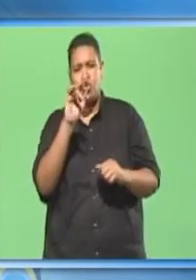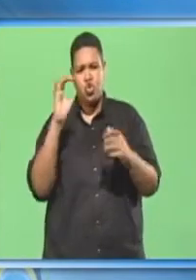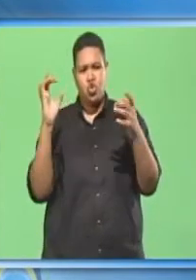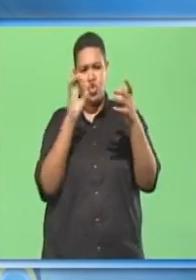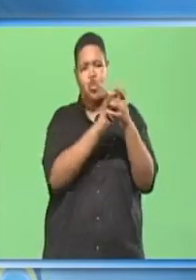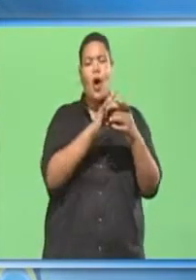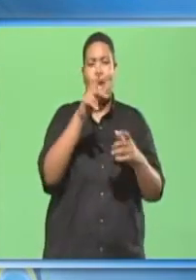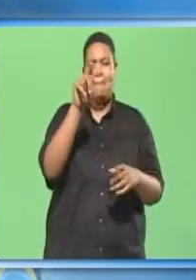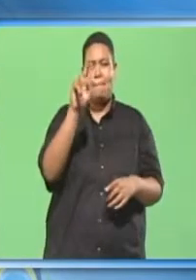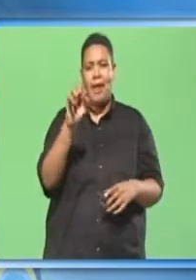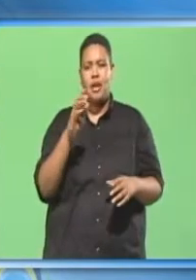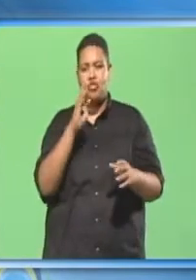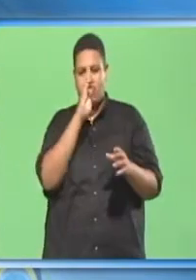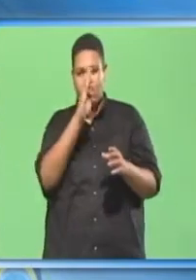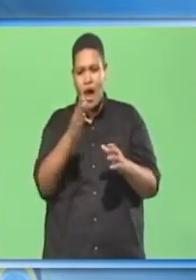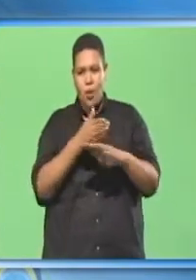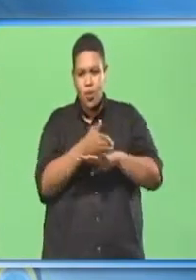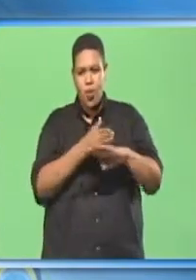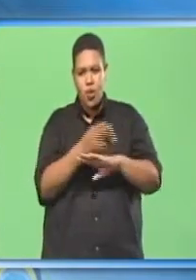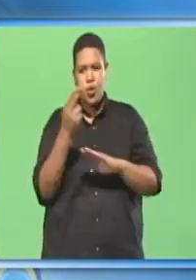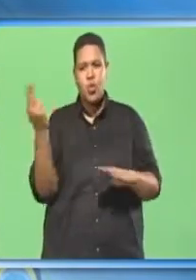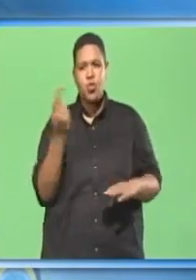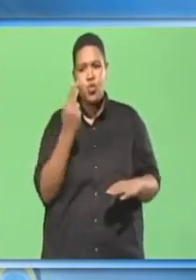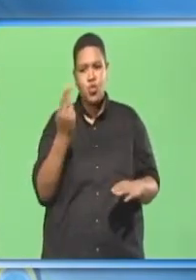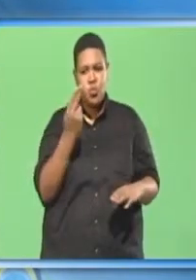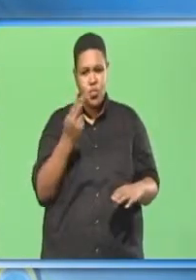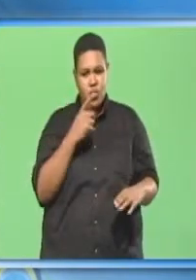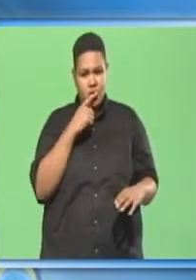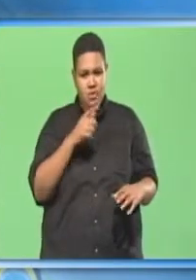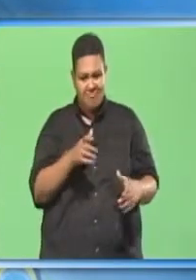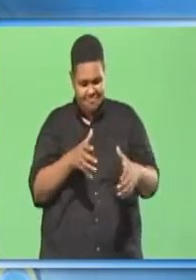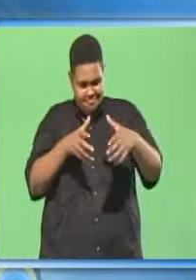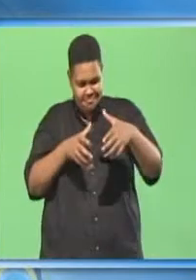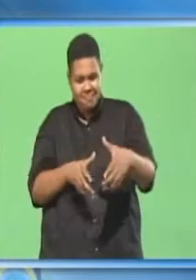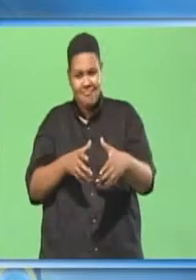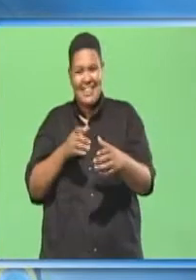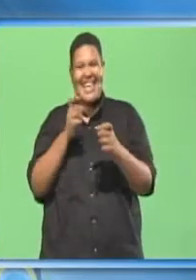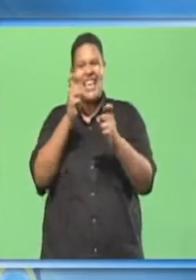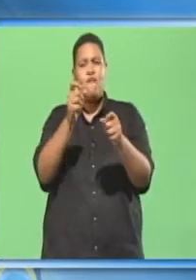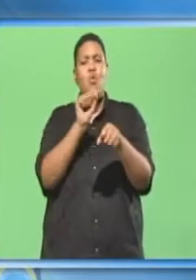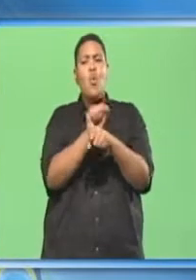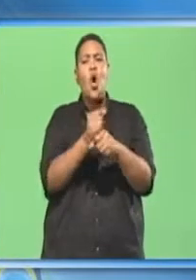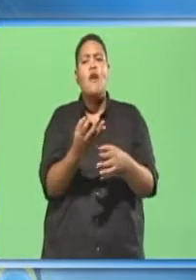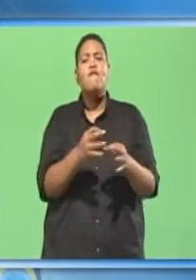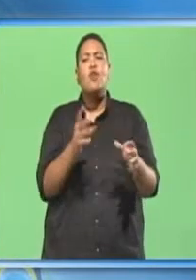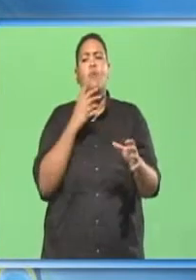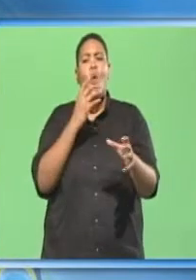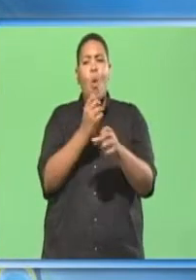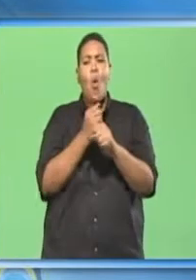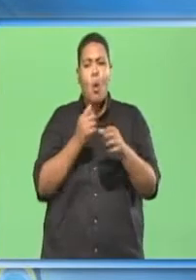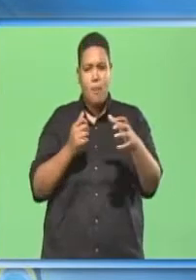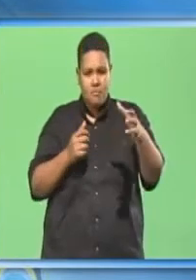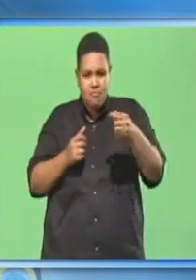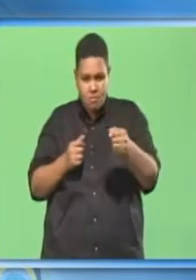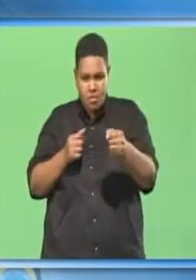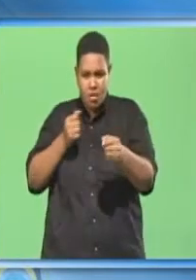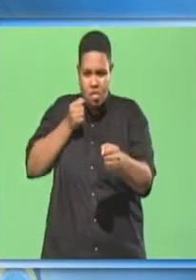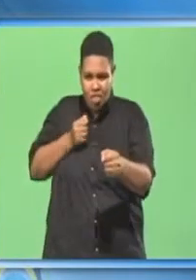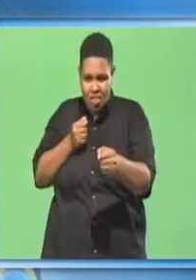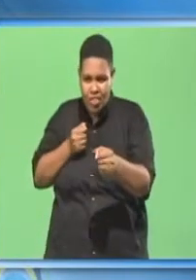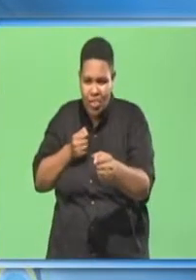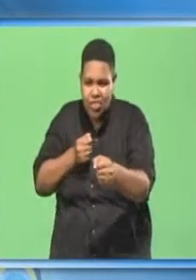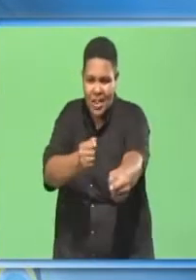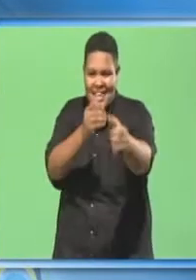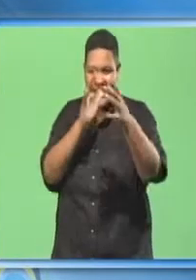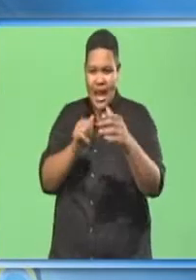Straightening a piece of wood. Use a vise to clamp your work, giving the worker the freedom to hold both toe and handle. Tilt